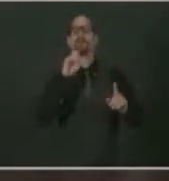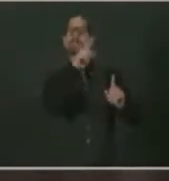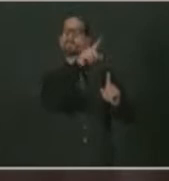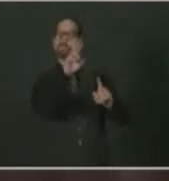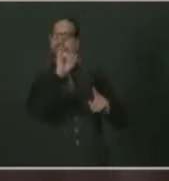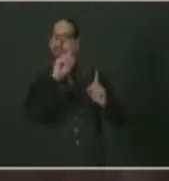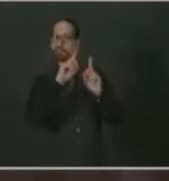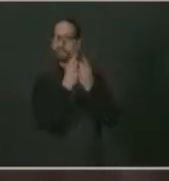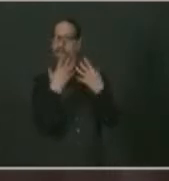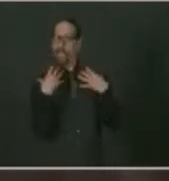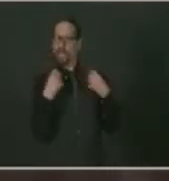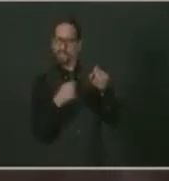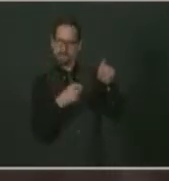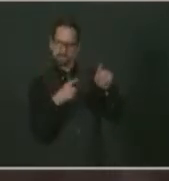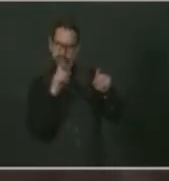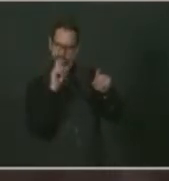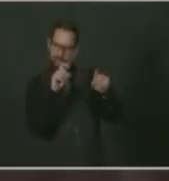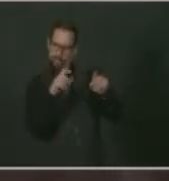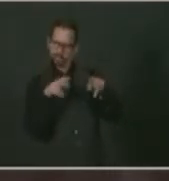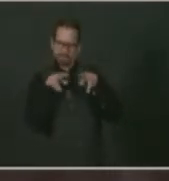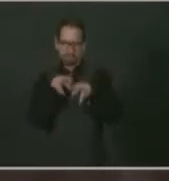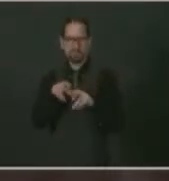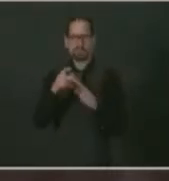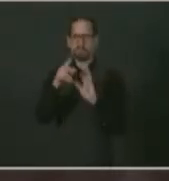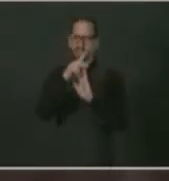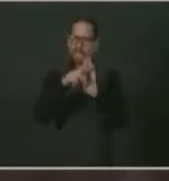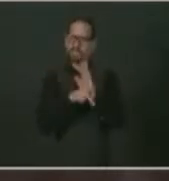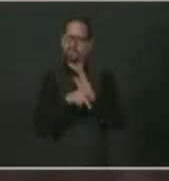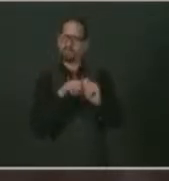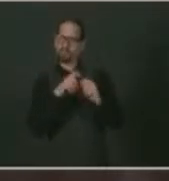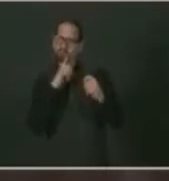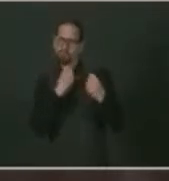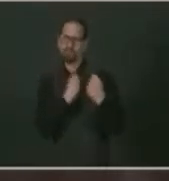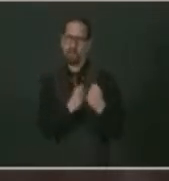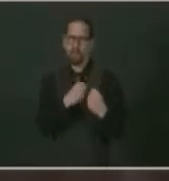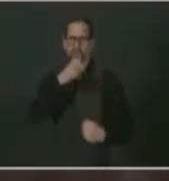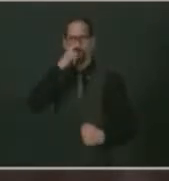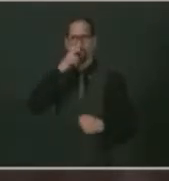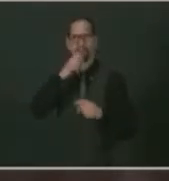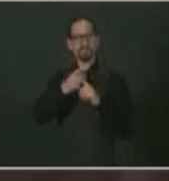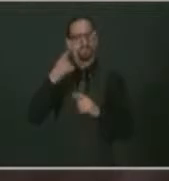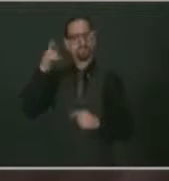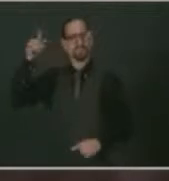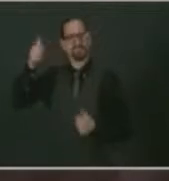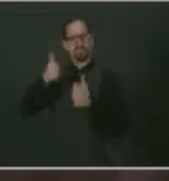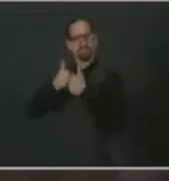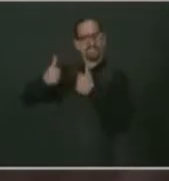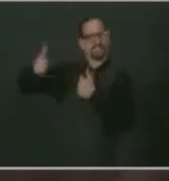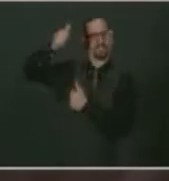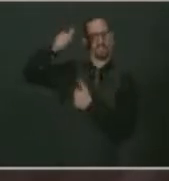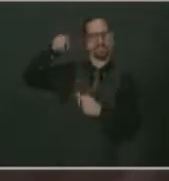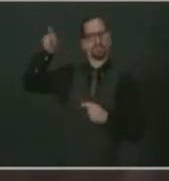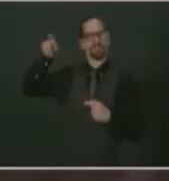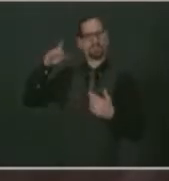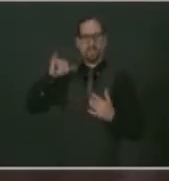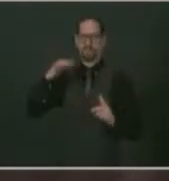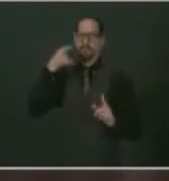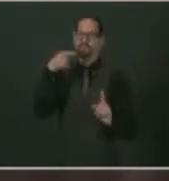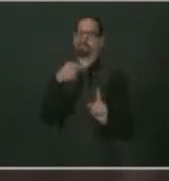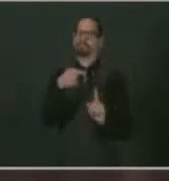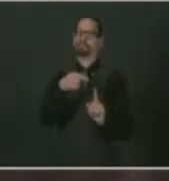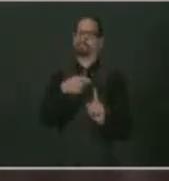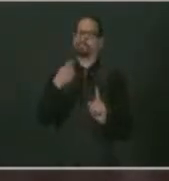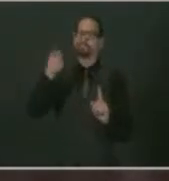policies in place? Because the Attorney General said that was one of the reasons why they were able to get those vaccinations ahead.